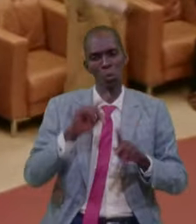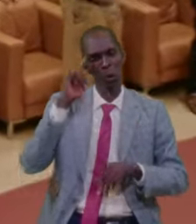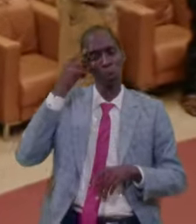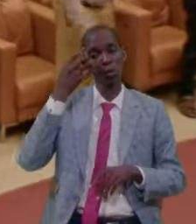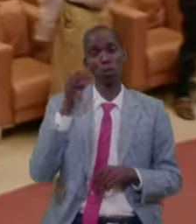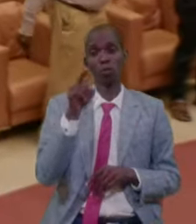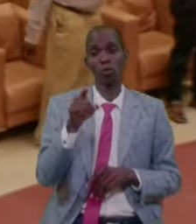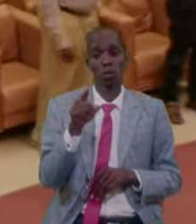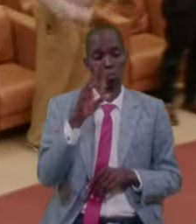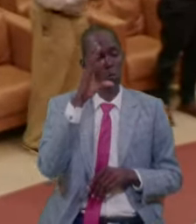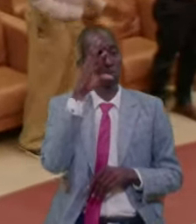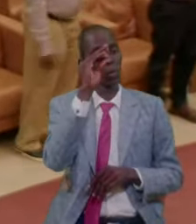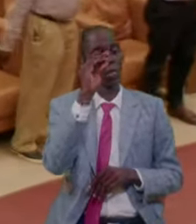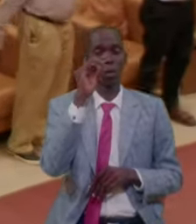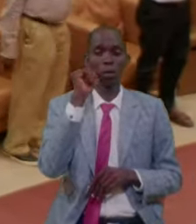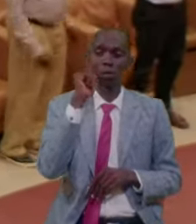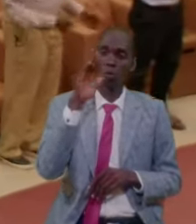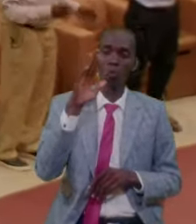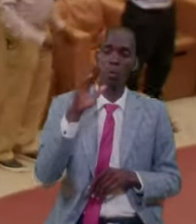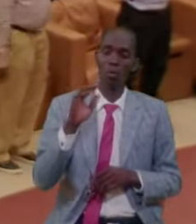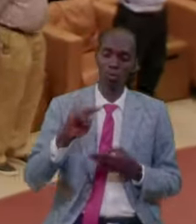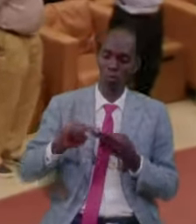Men, women, neighbors